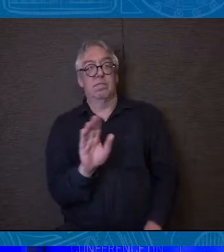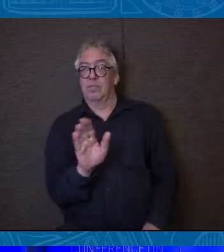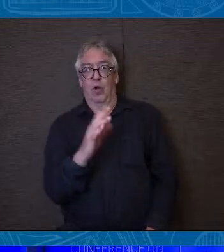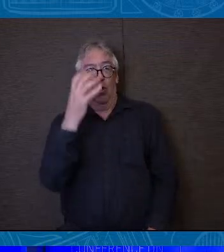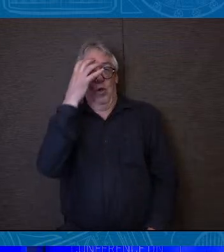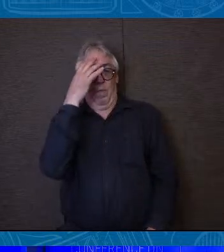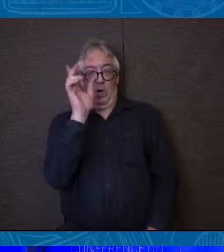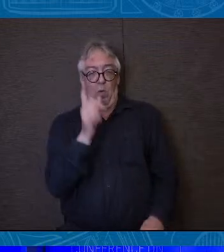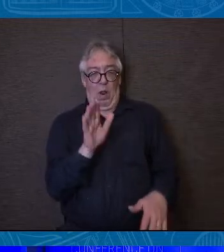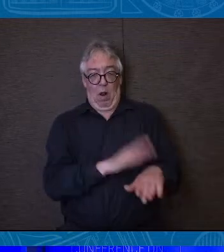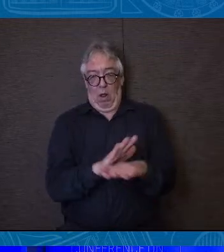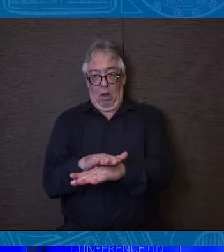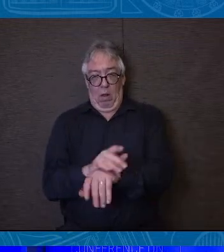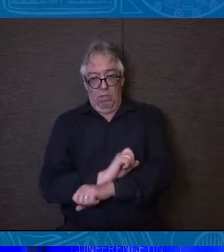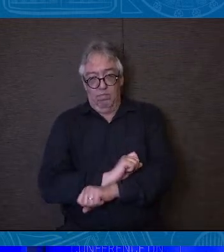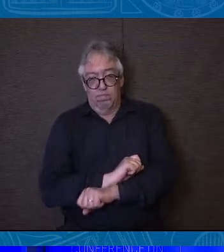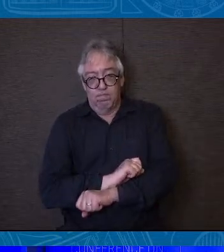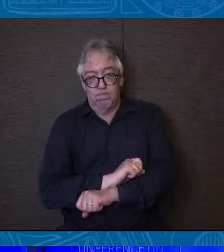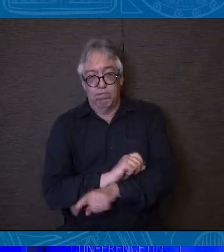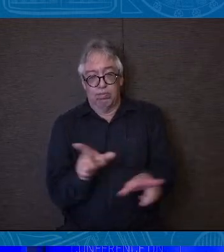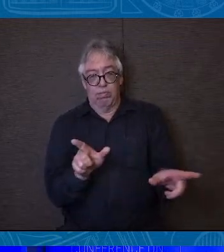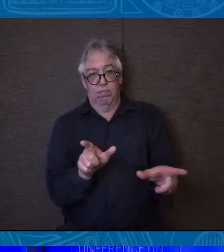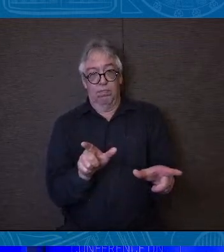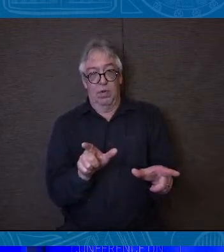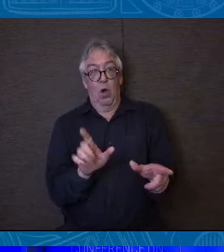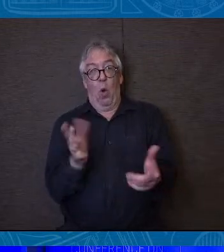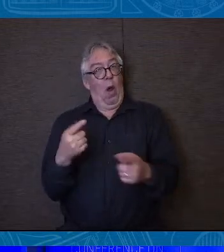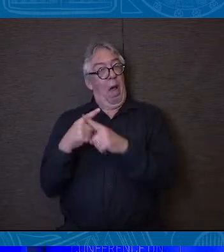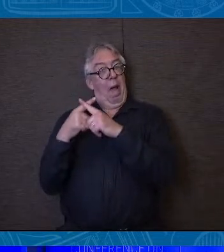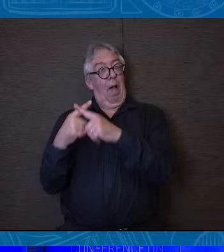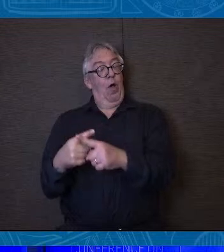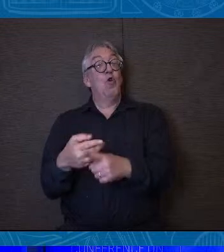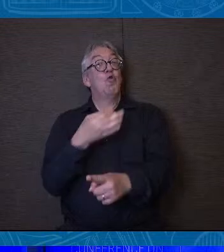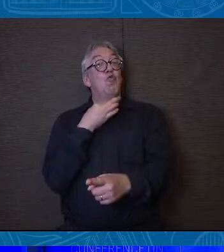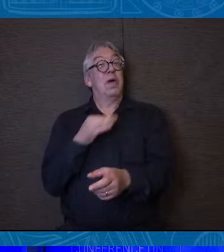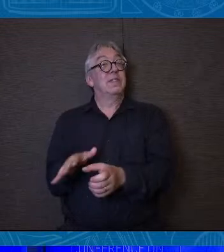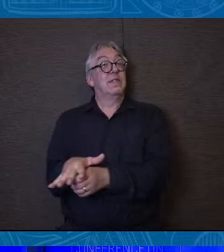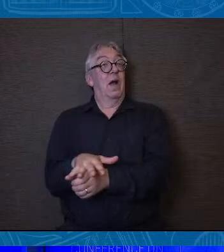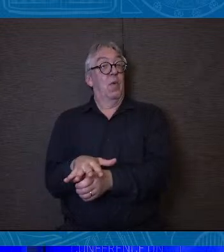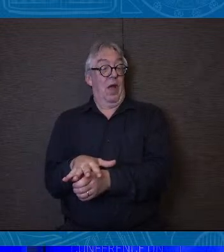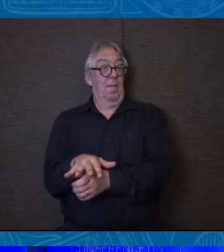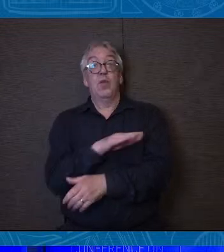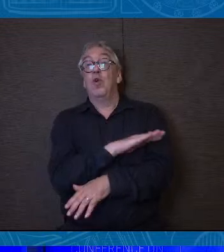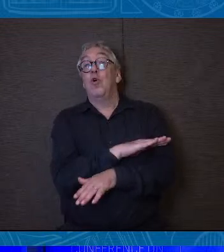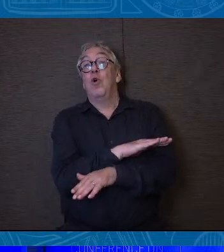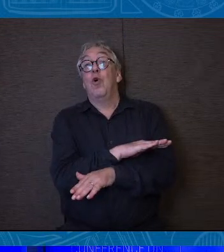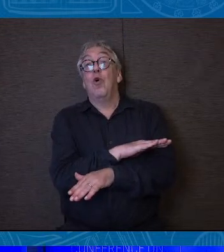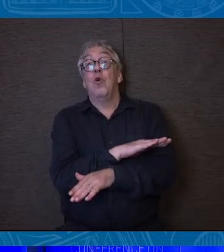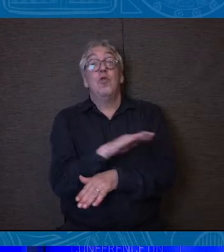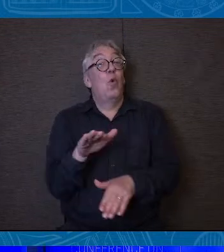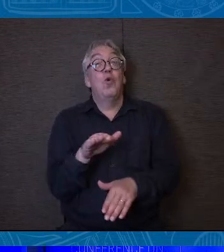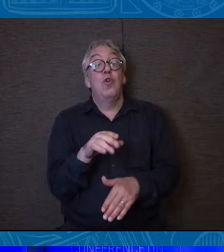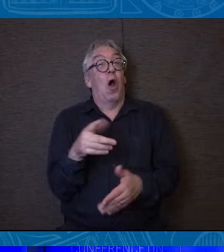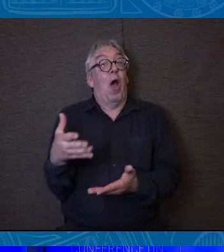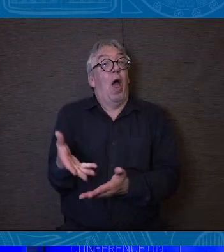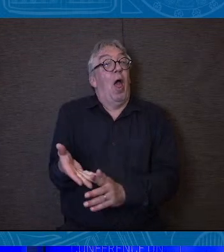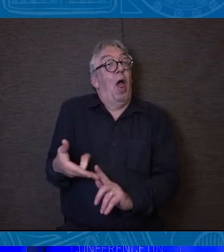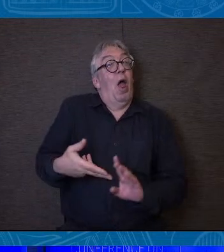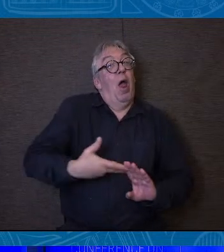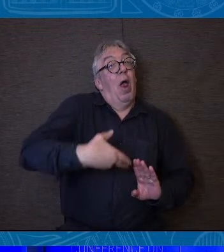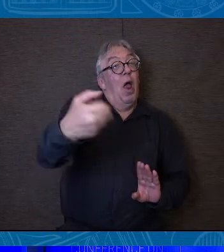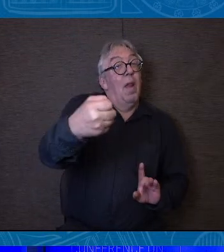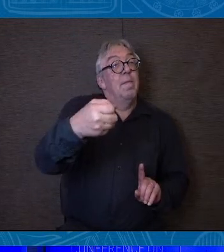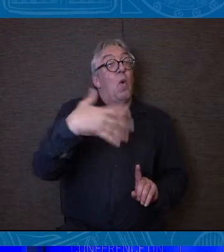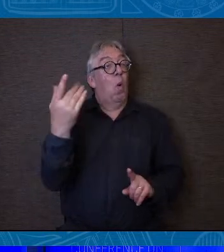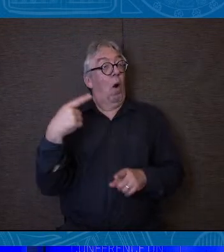message to all compatible phones within an area of risk, so they don't use your phone number, collect data, or track your